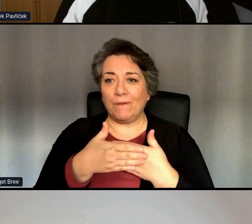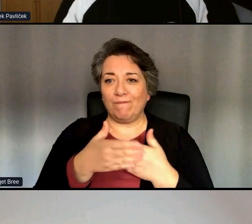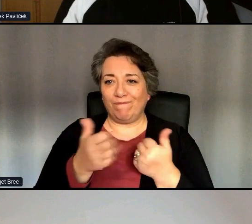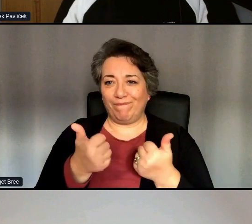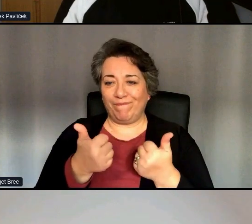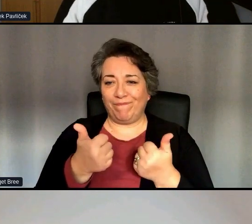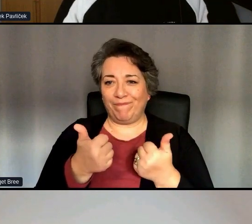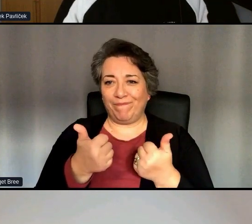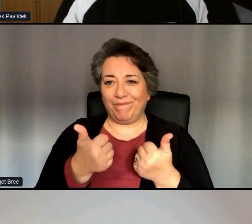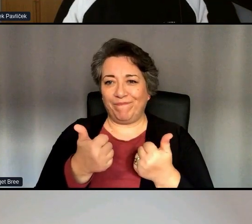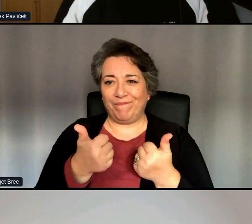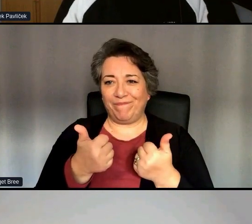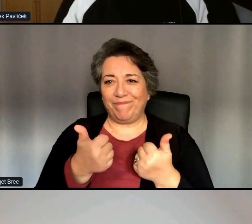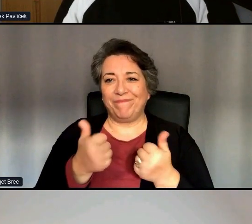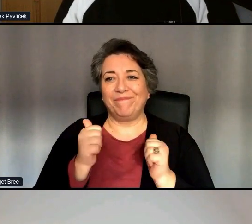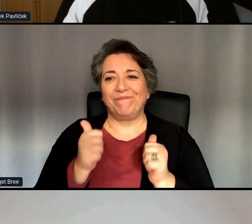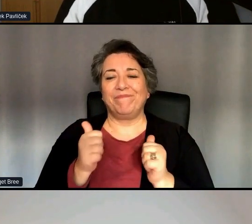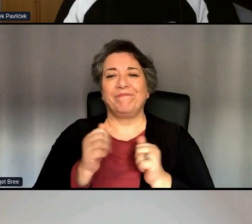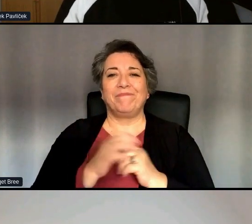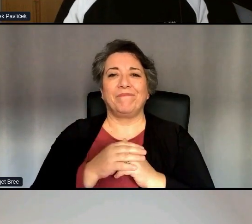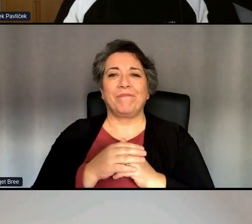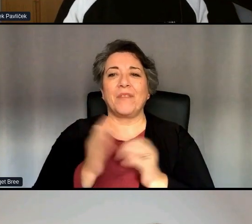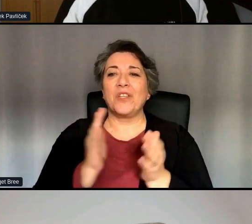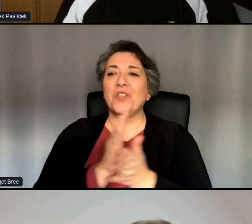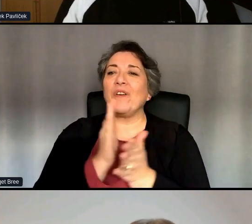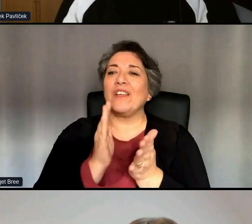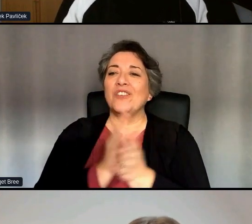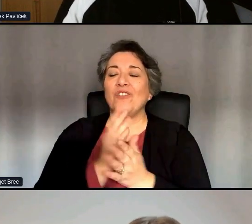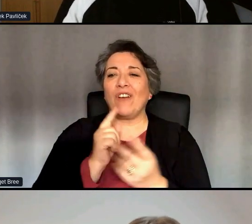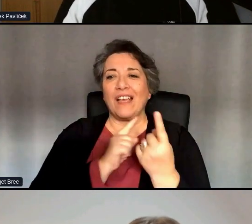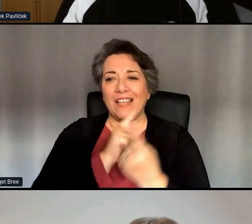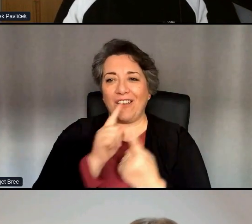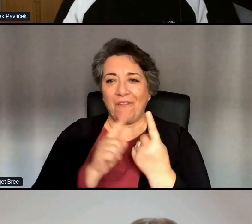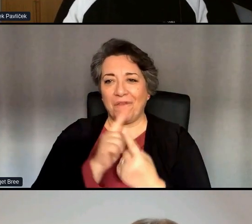Yes, we will close. So enjoy the rest of TechShare Pro, and